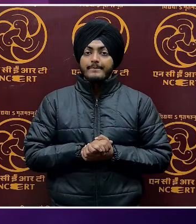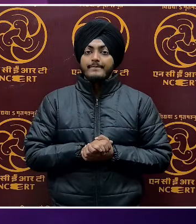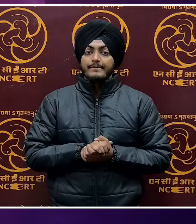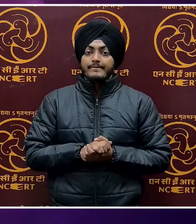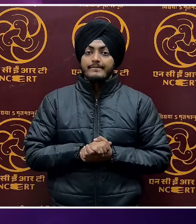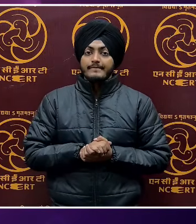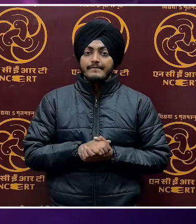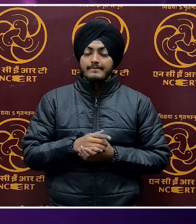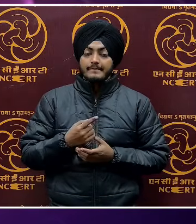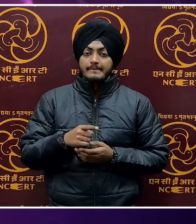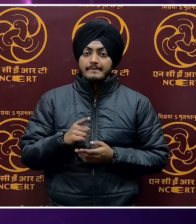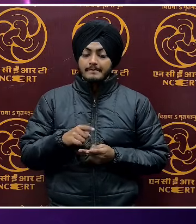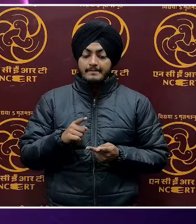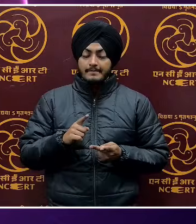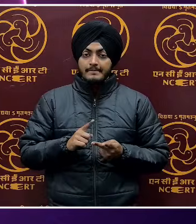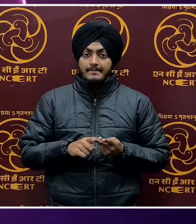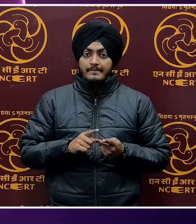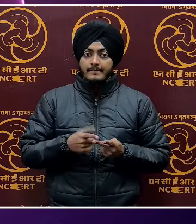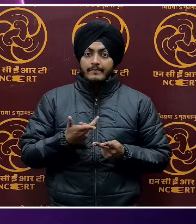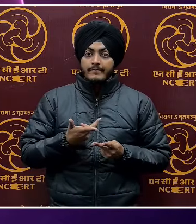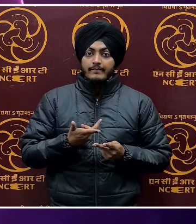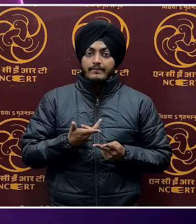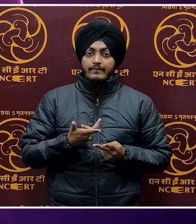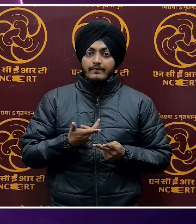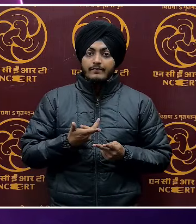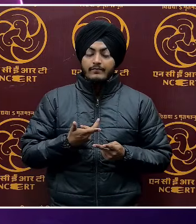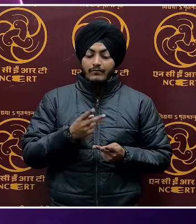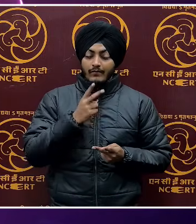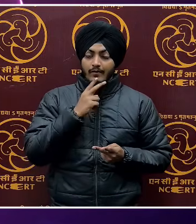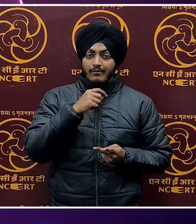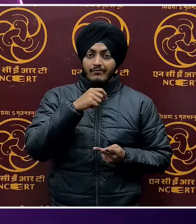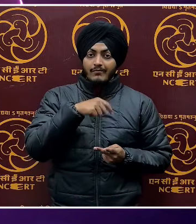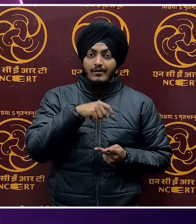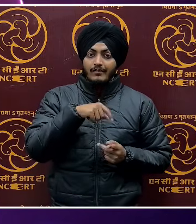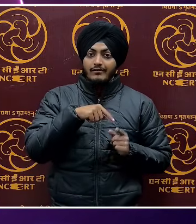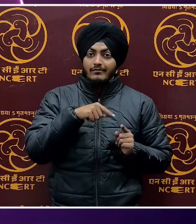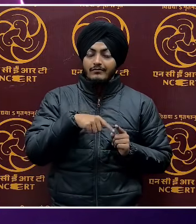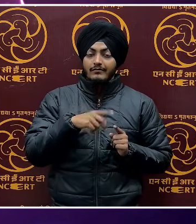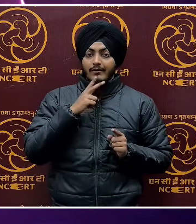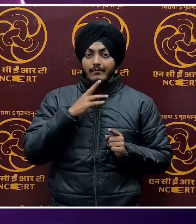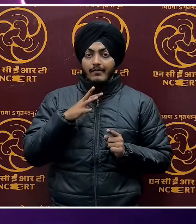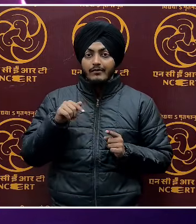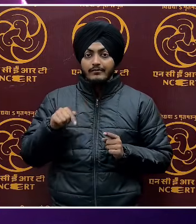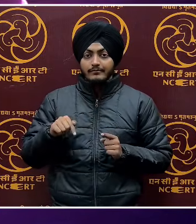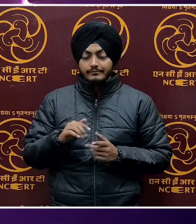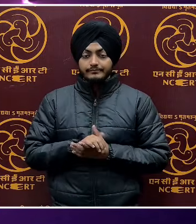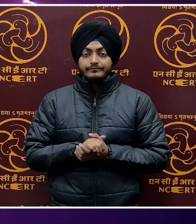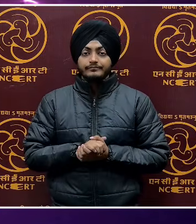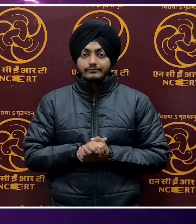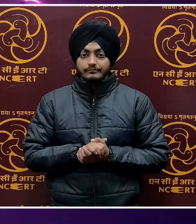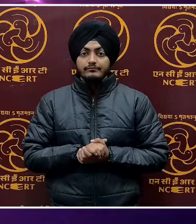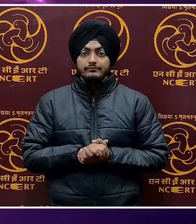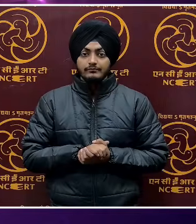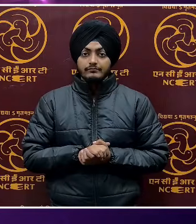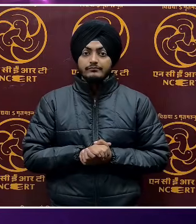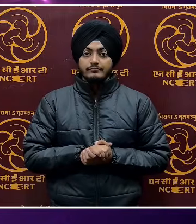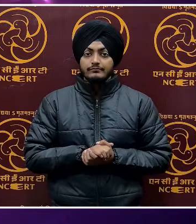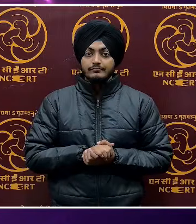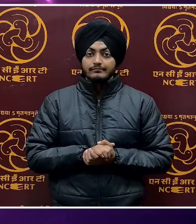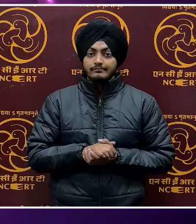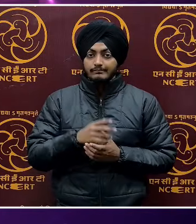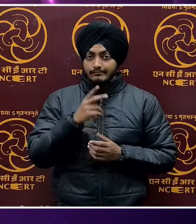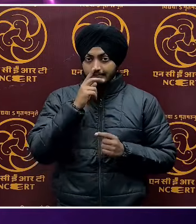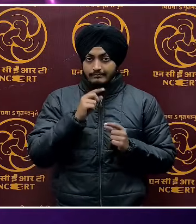Yes, very correct. Then there is drops of. Drops of water. Drops of water. So here it will go towards